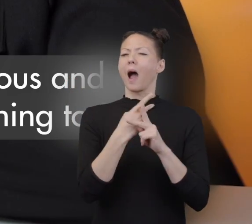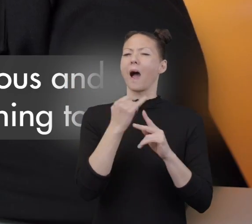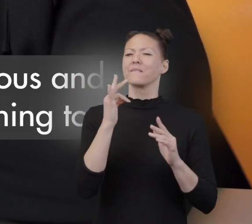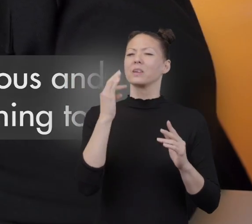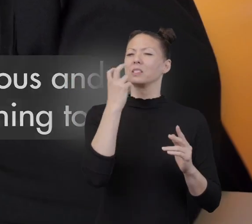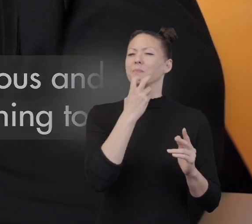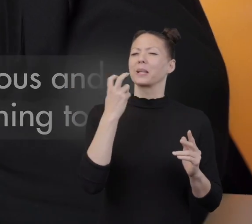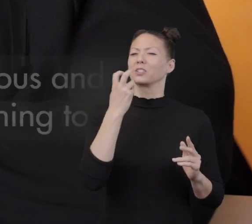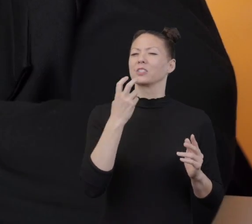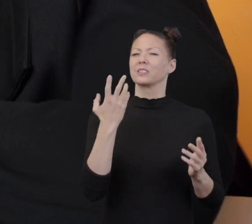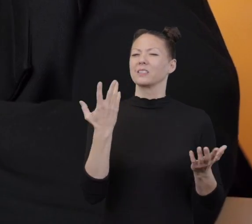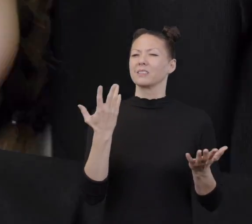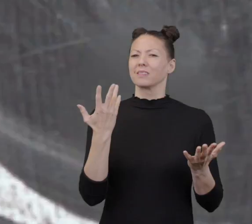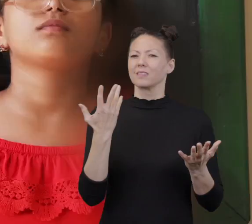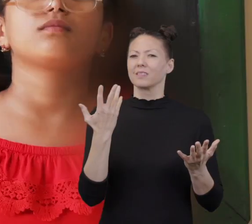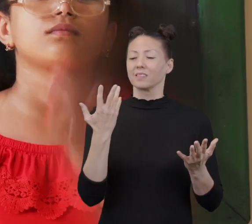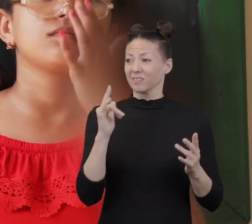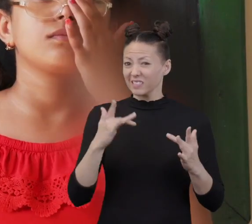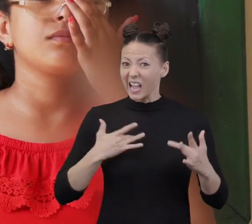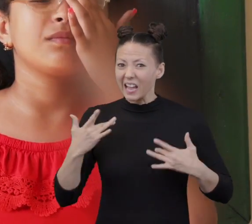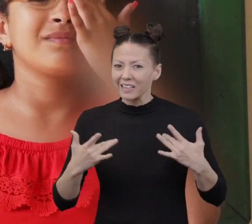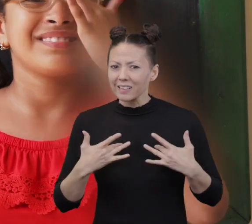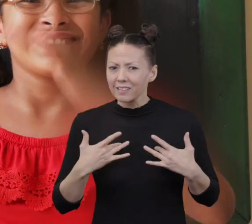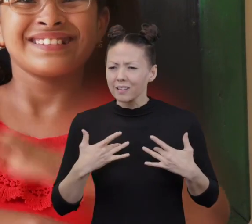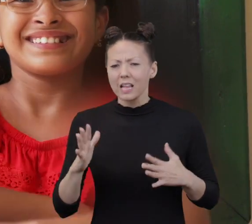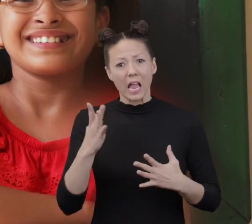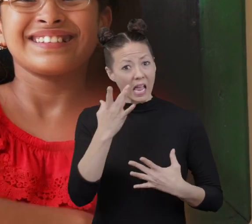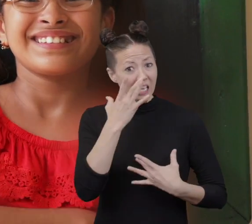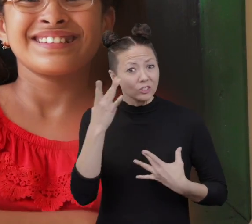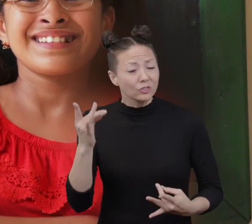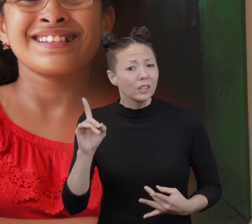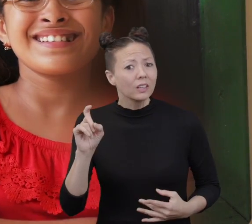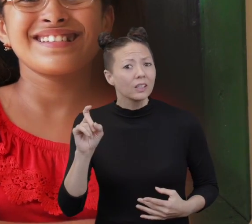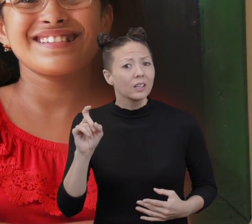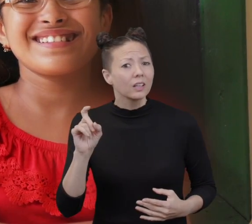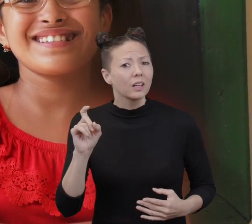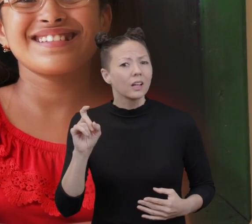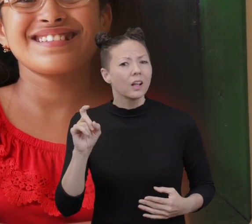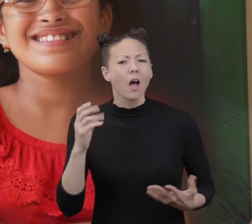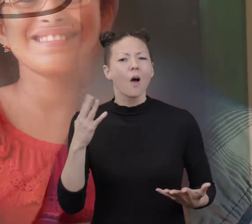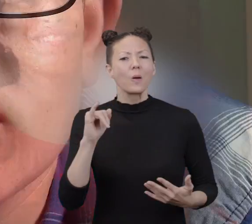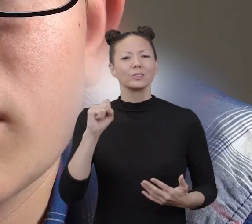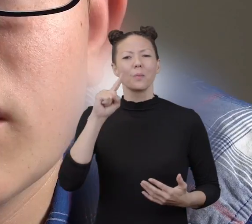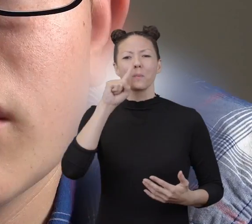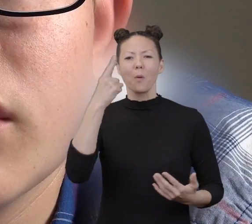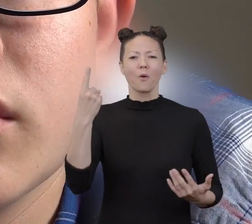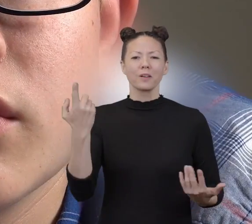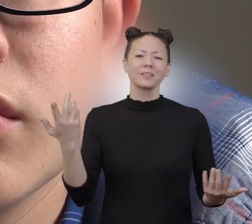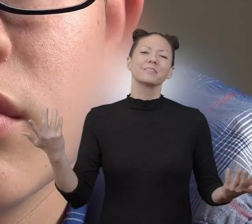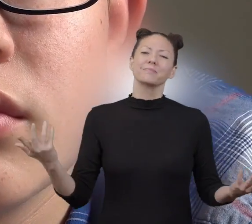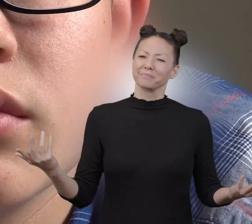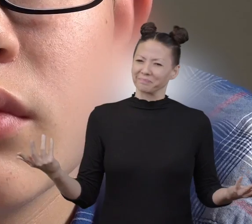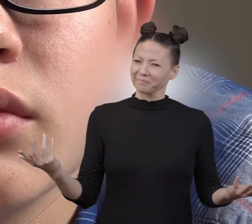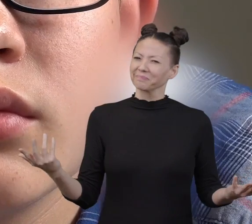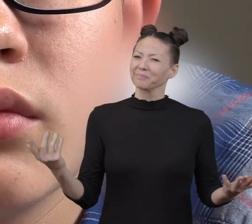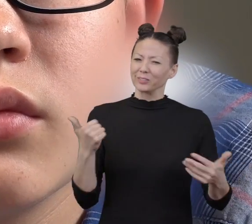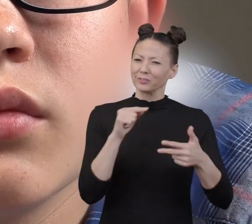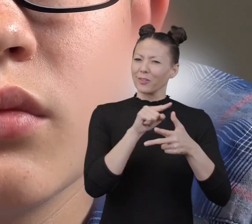of speech was it? Was it exciting? Was it interesting? Or was it